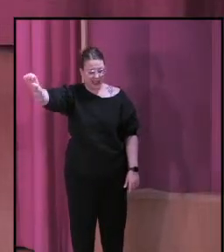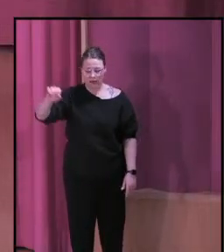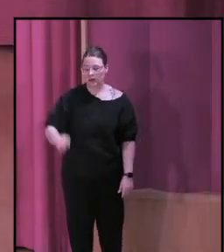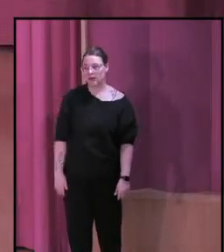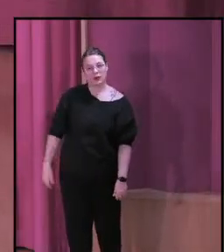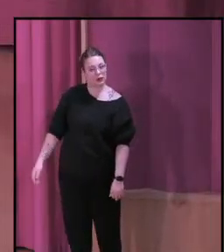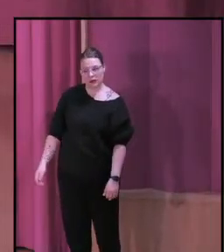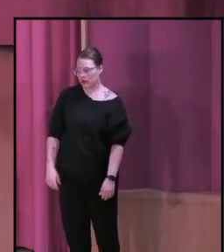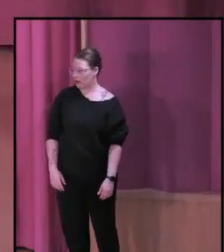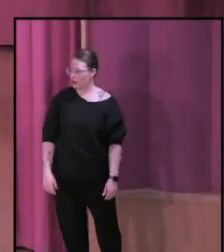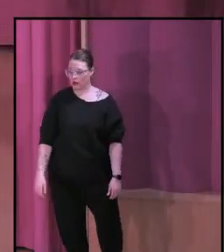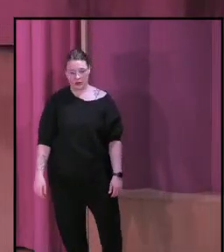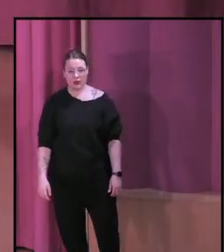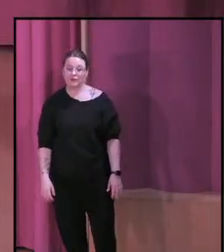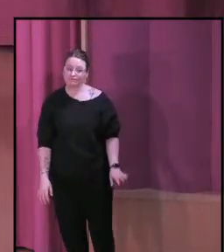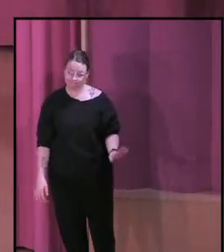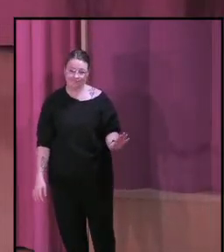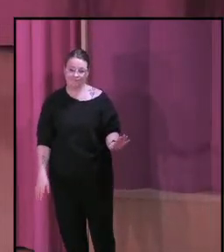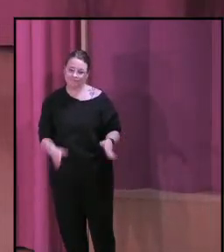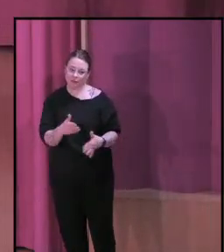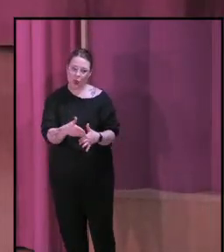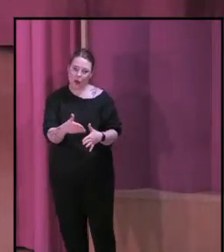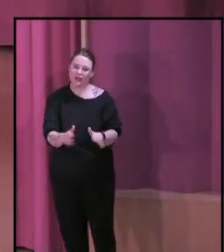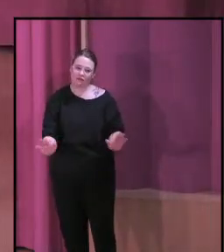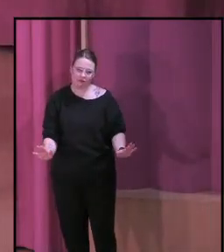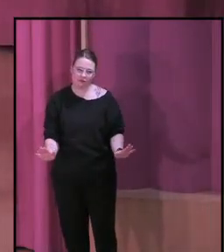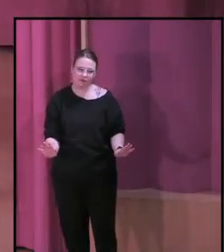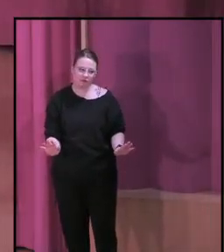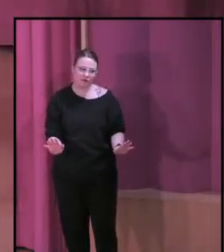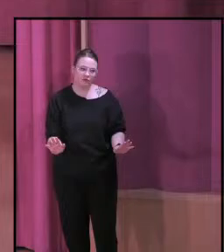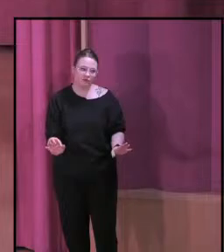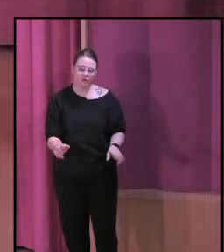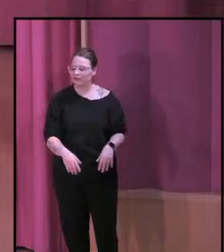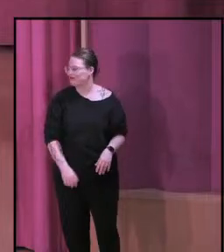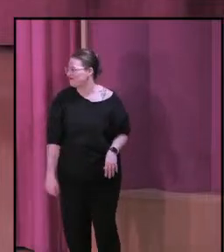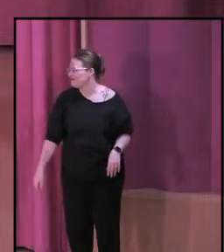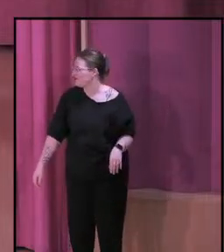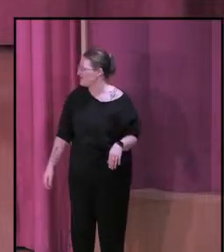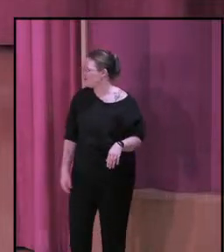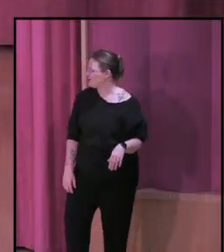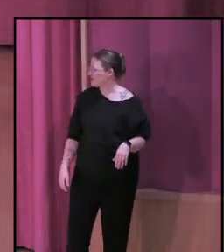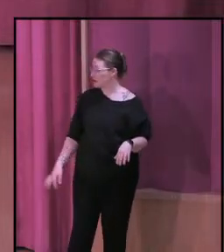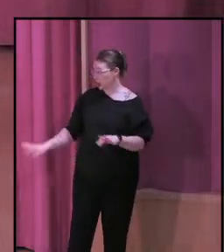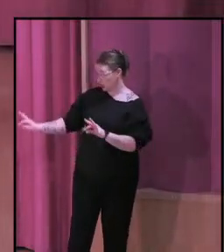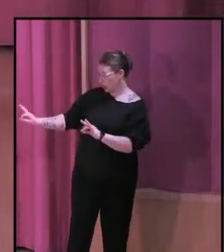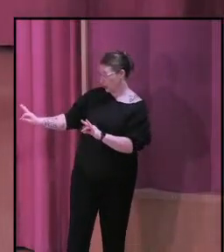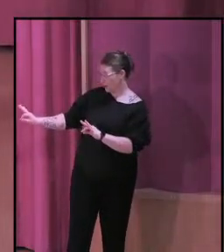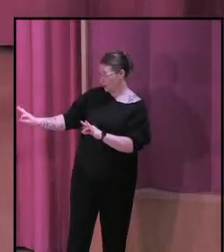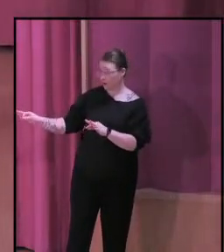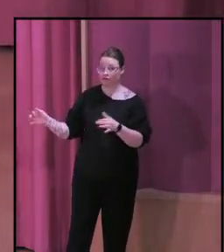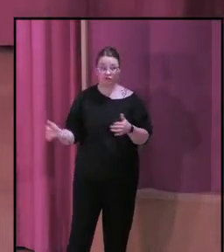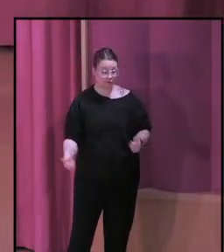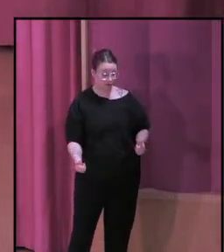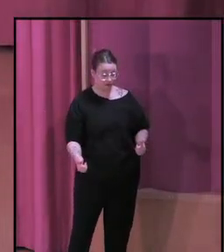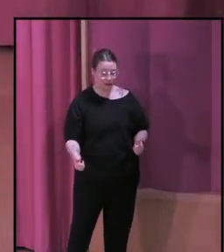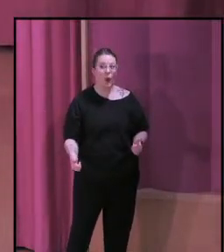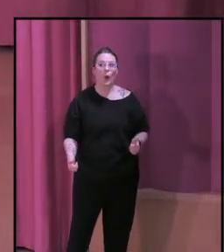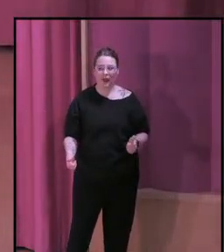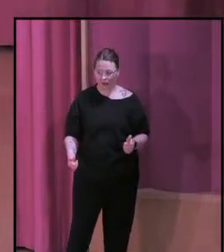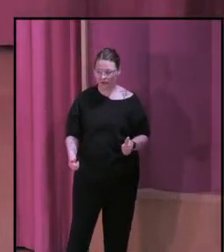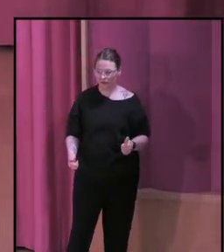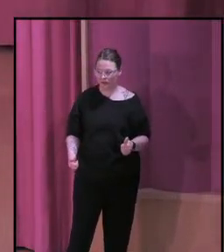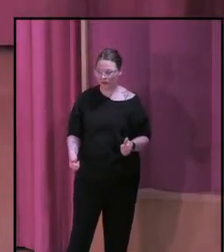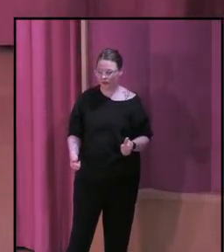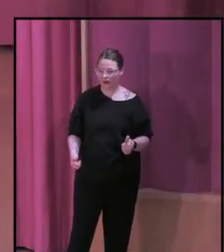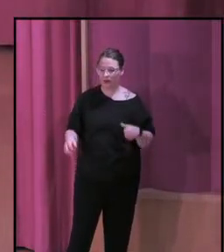I believe, need no further explanation. How you doing, Veronica? You good? Okay. The last thing you're going to see me do when